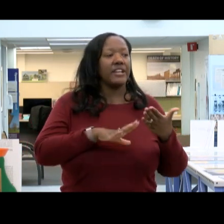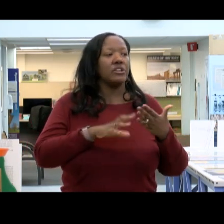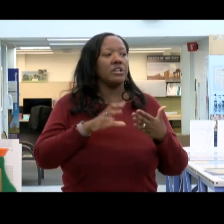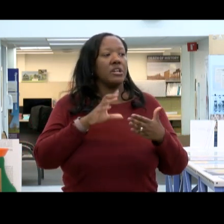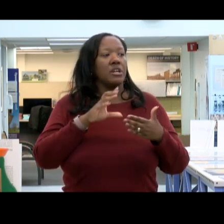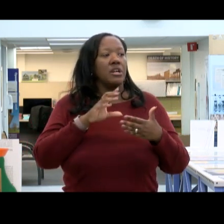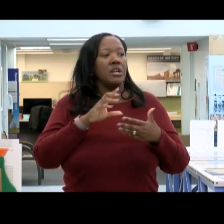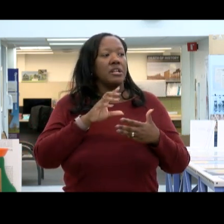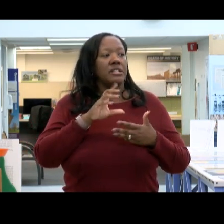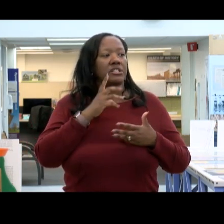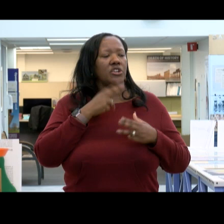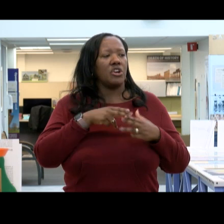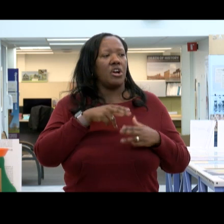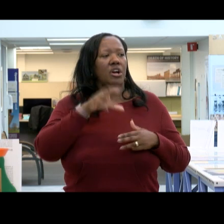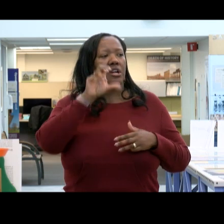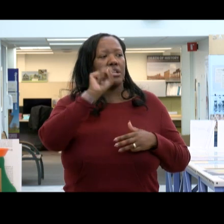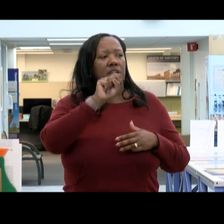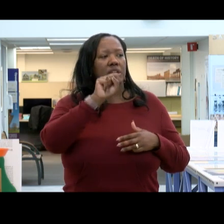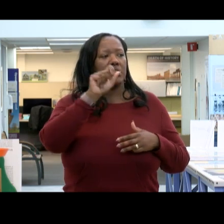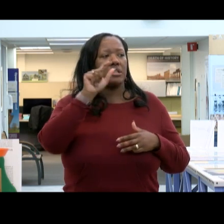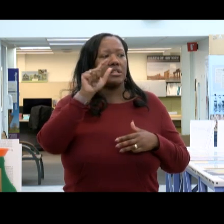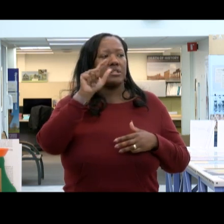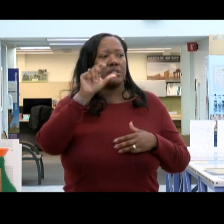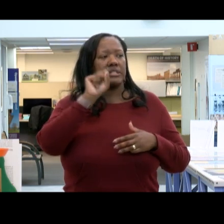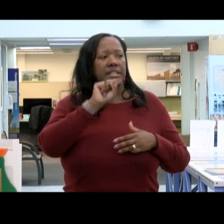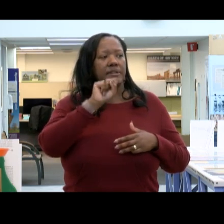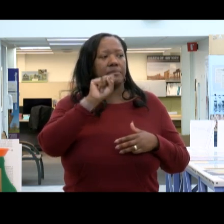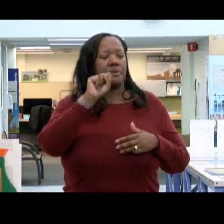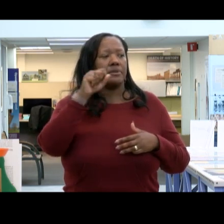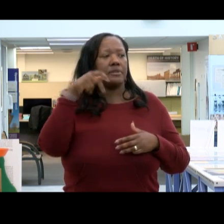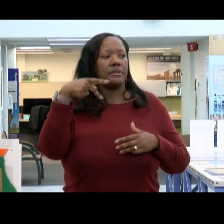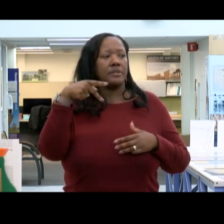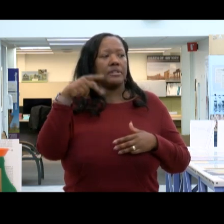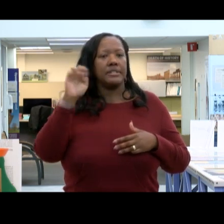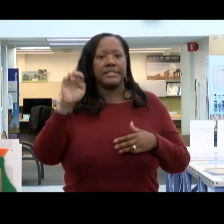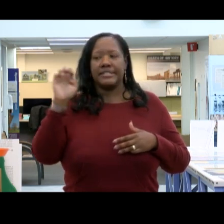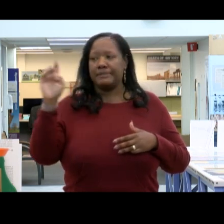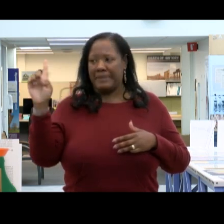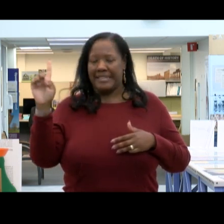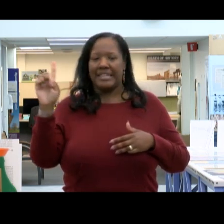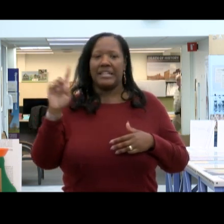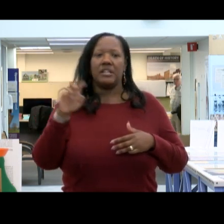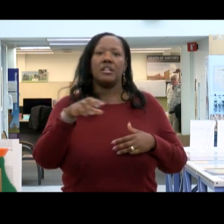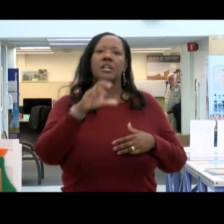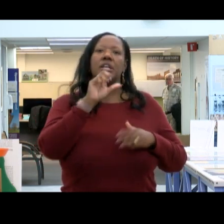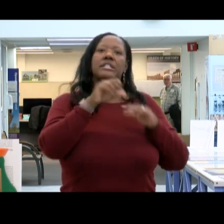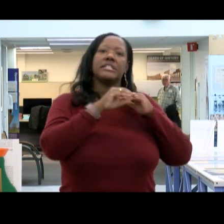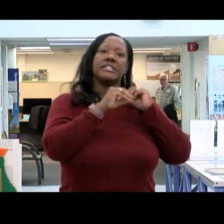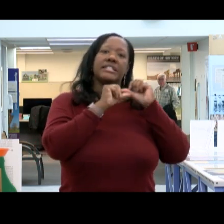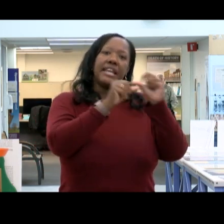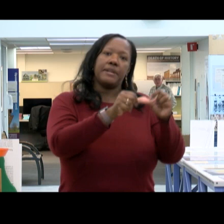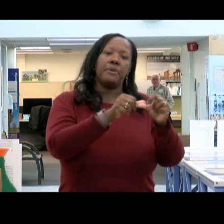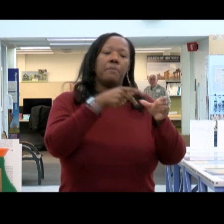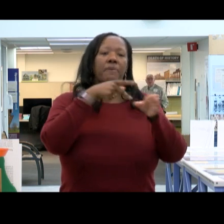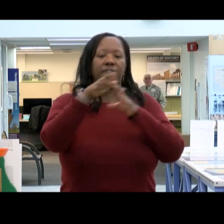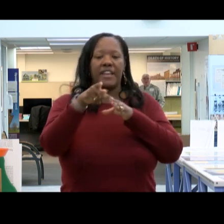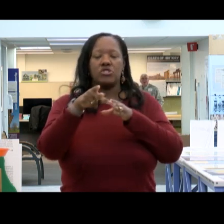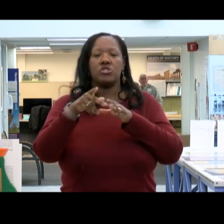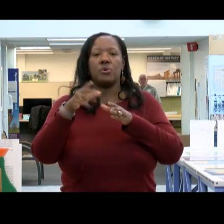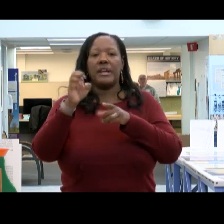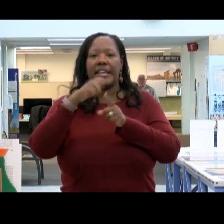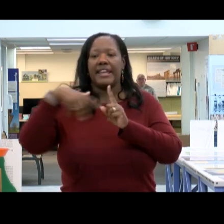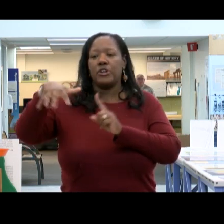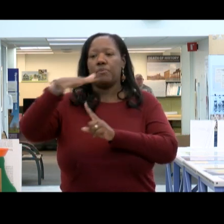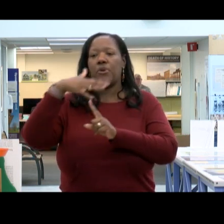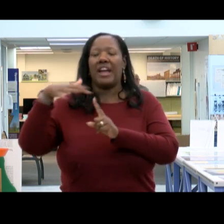SPEED, Sustainability Professionals in Exhibit and Enterprise Design. And one of our goals, we have a team site, and one of our goals is